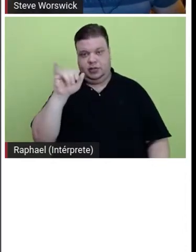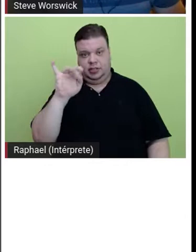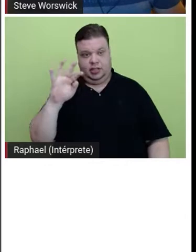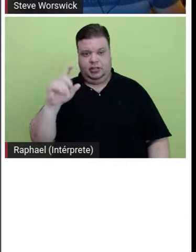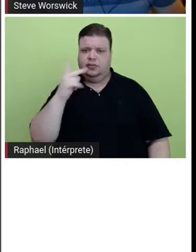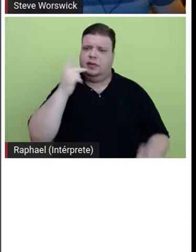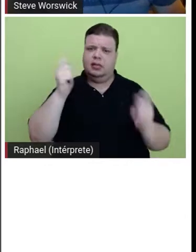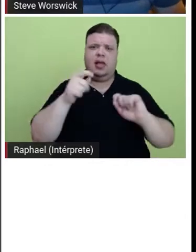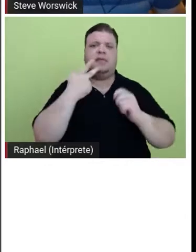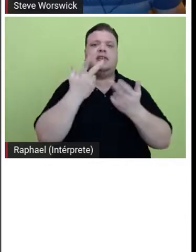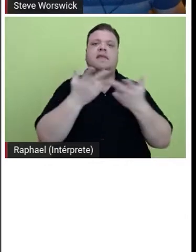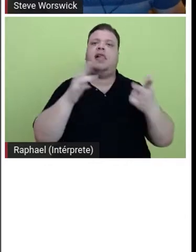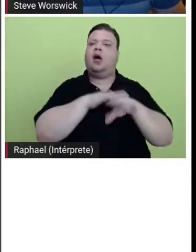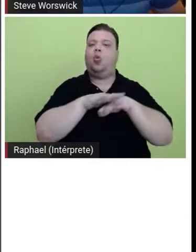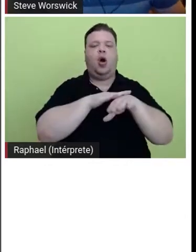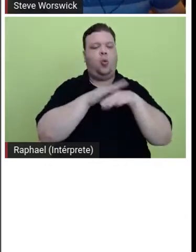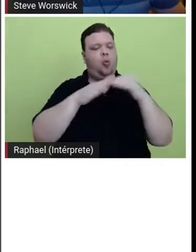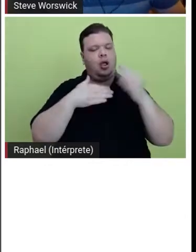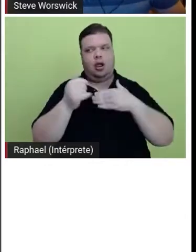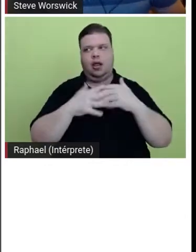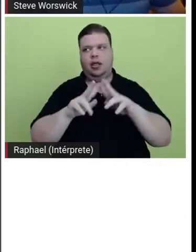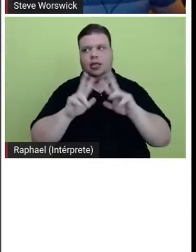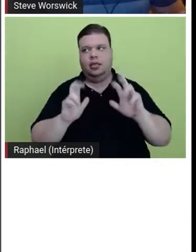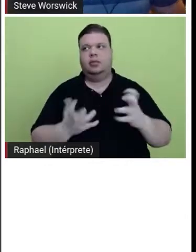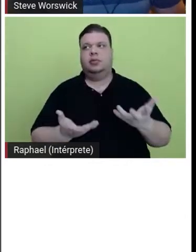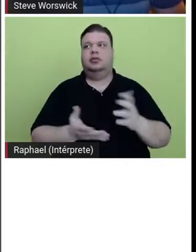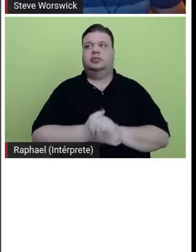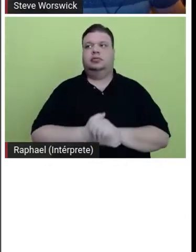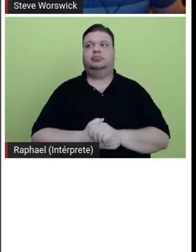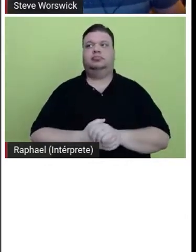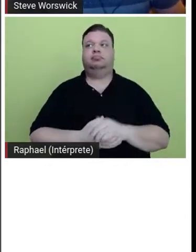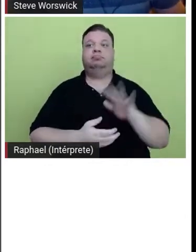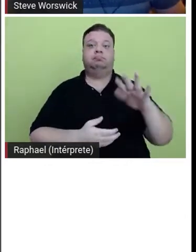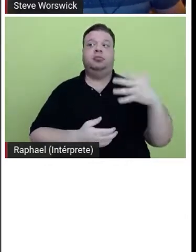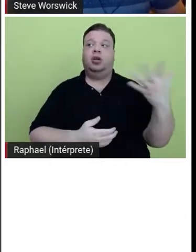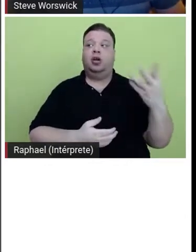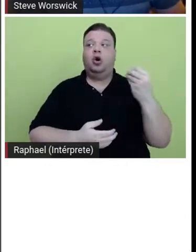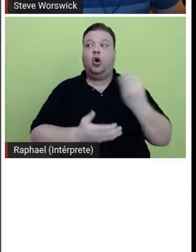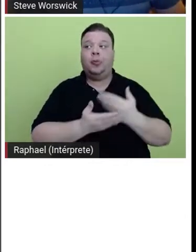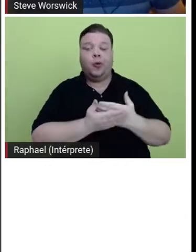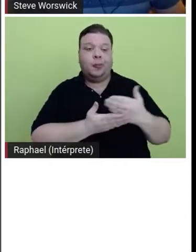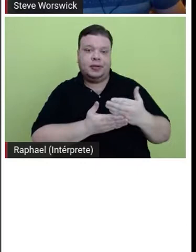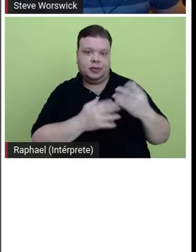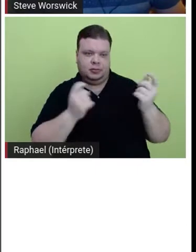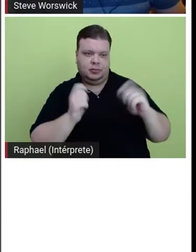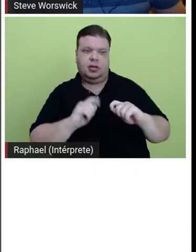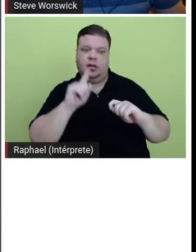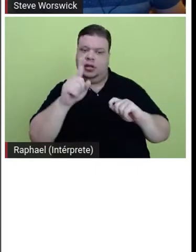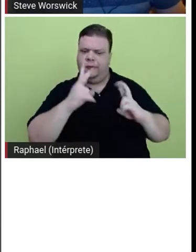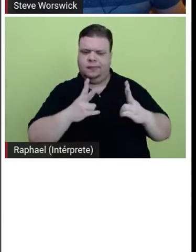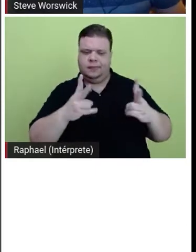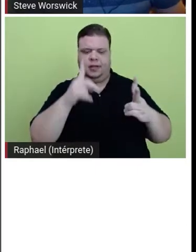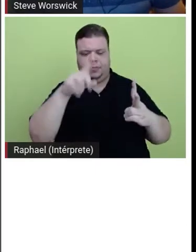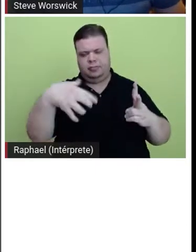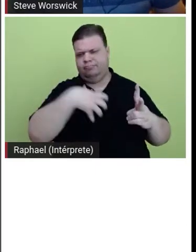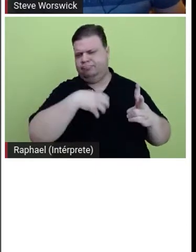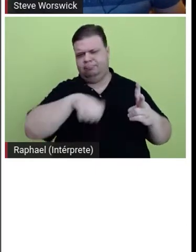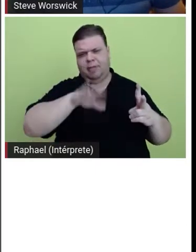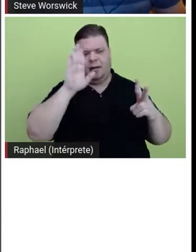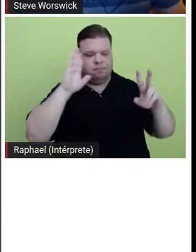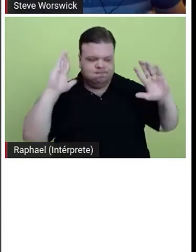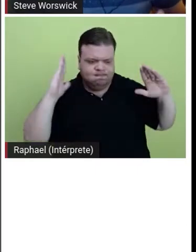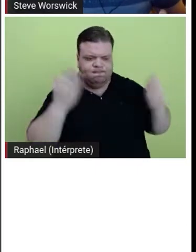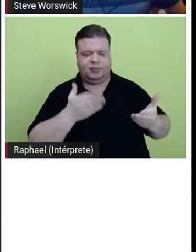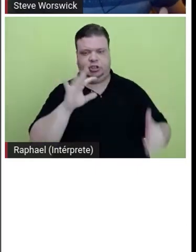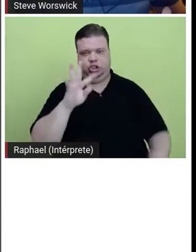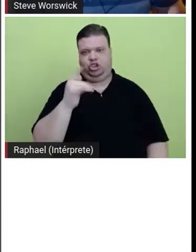Wars and Knight Rider with the talking car, it's fascinating as a young child to watch this kind of thing.